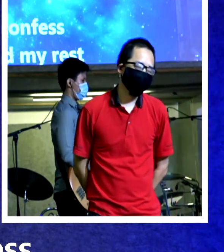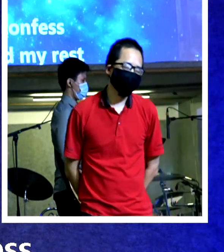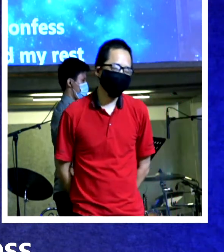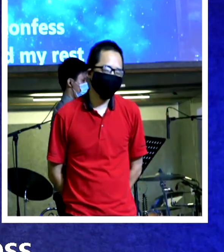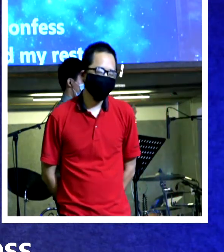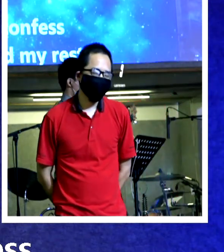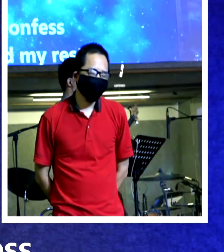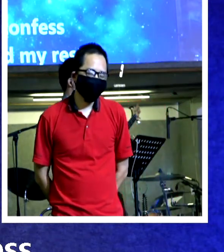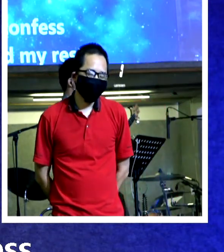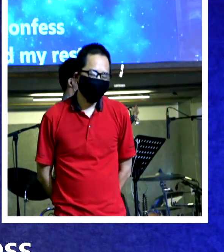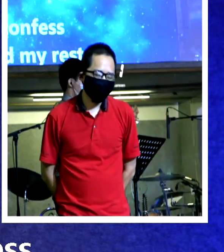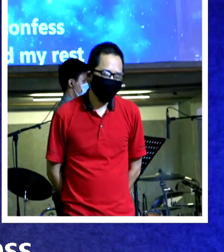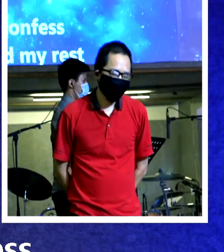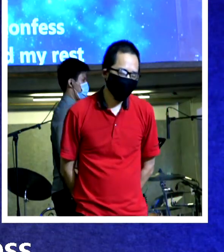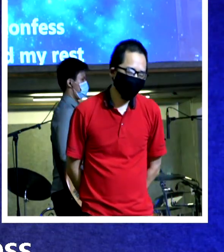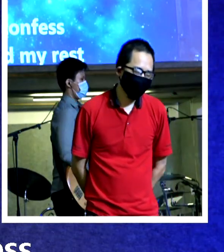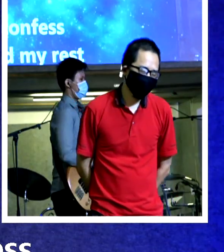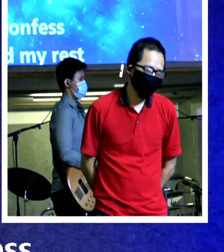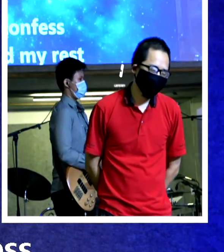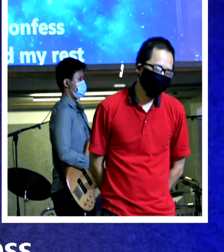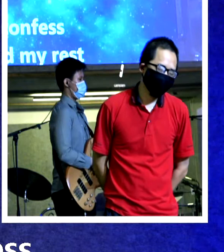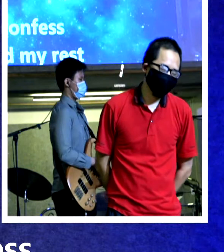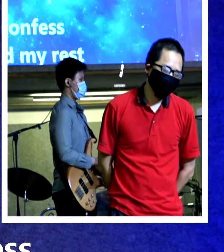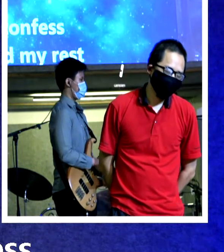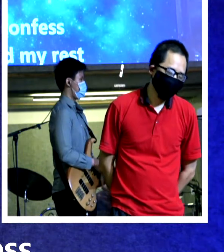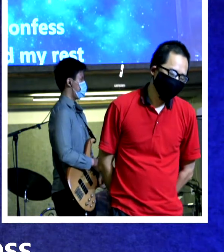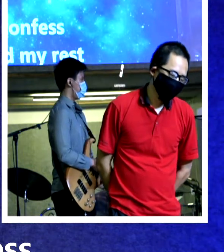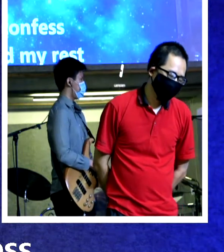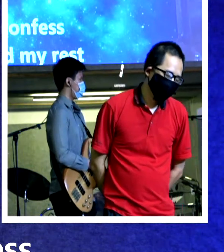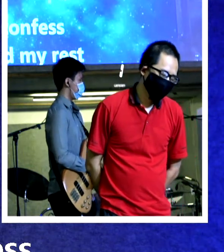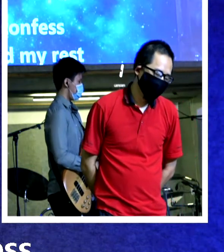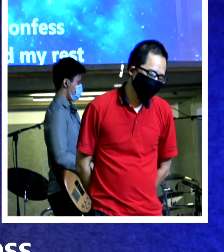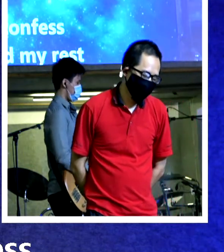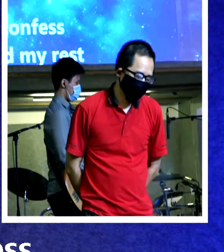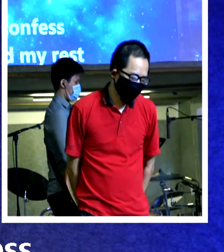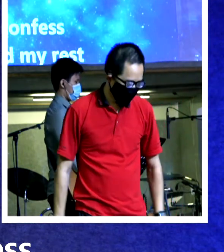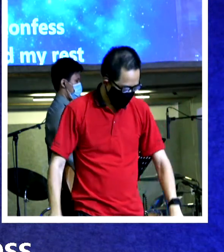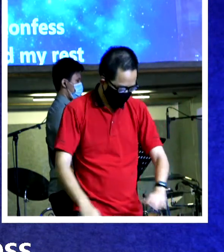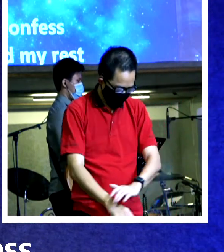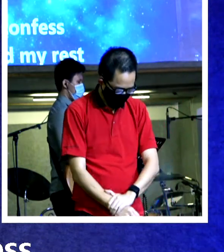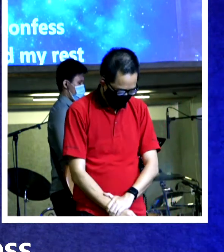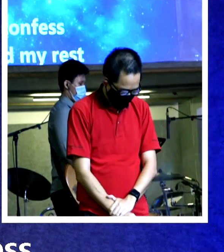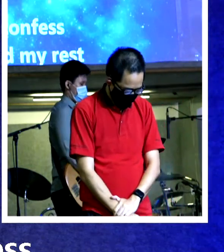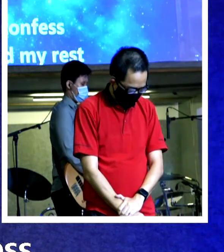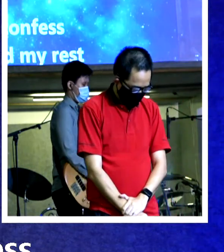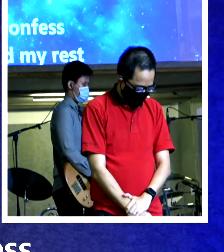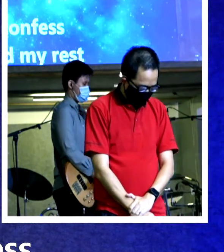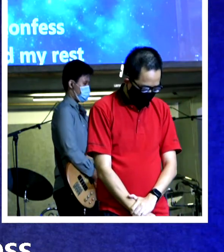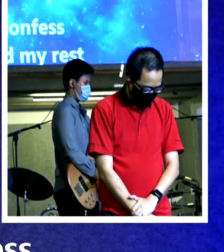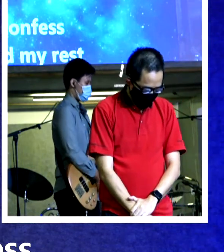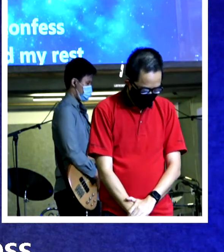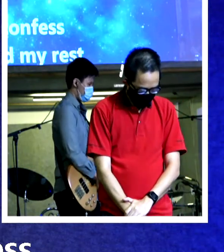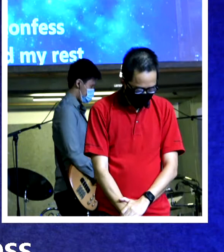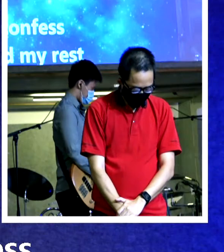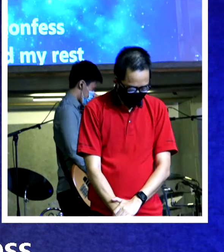that of surrender to you. And once again, to remind ourselves that our lives, our family's lives, our friends' lives, and all those we